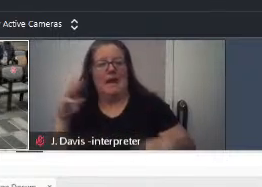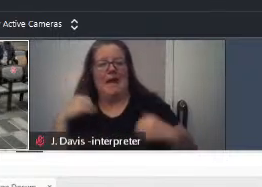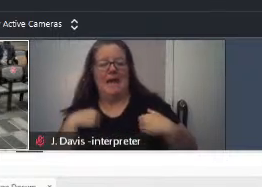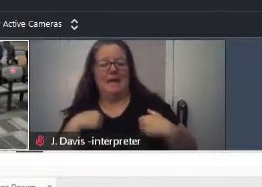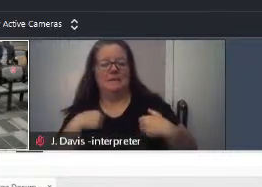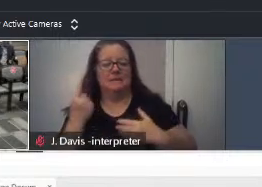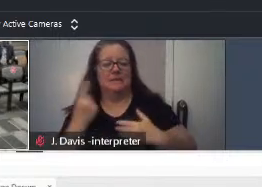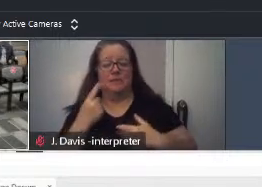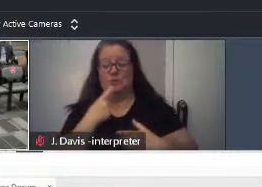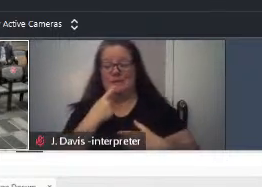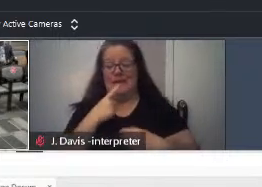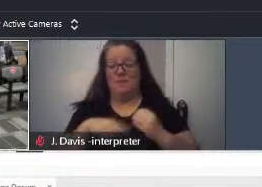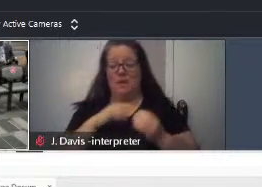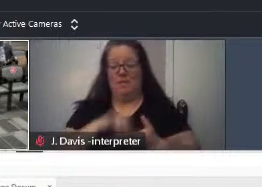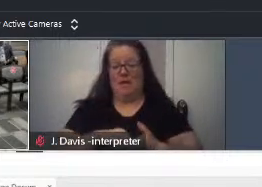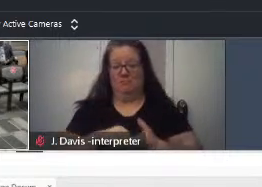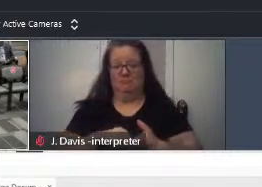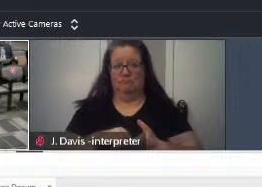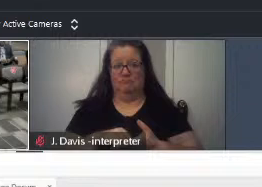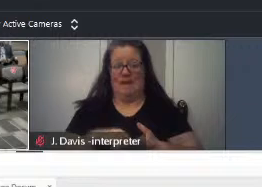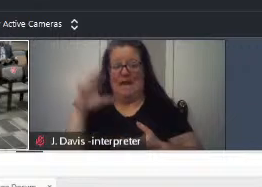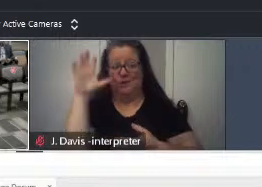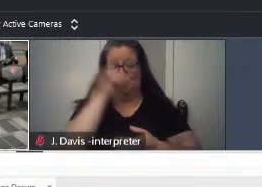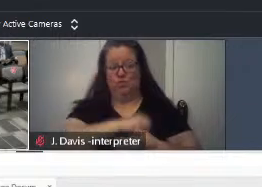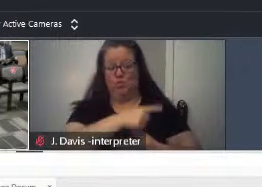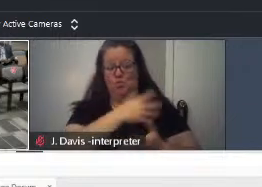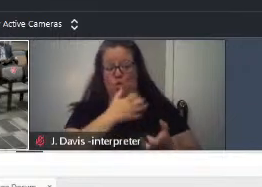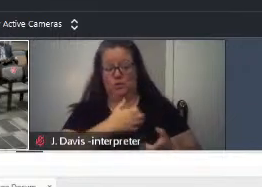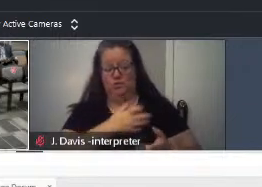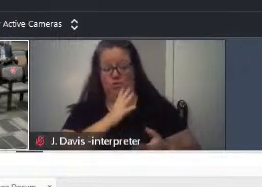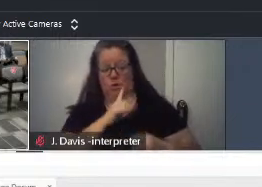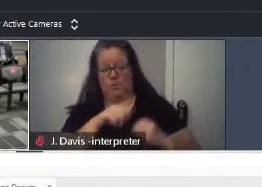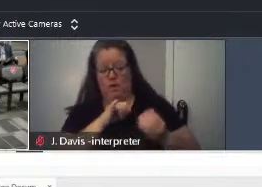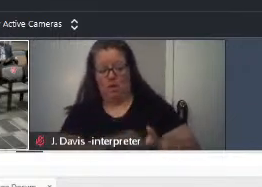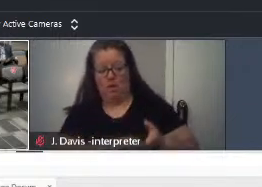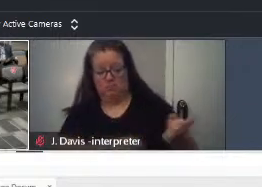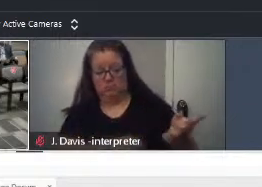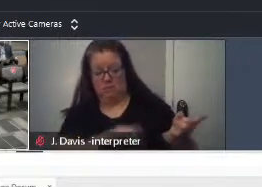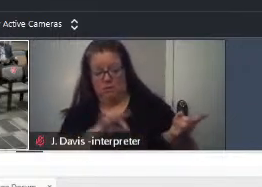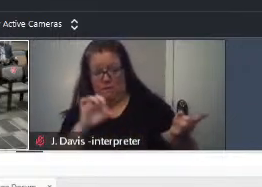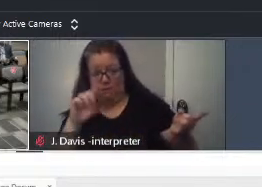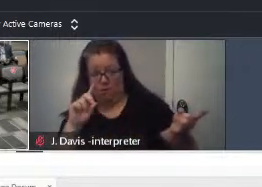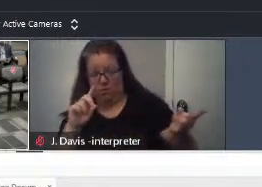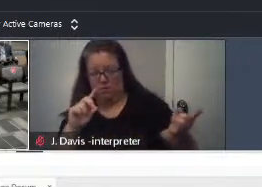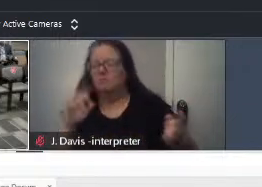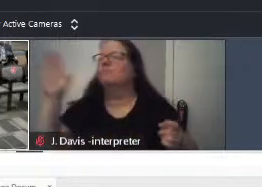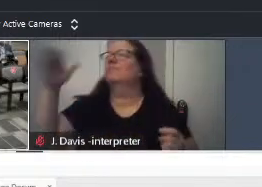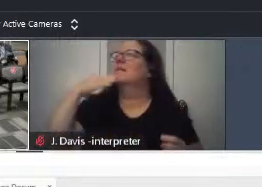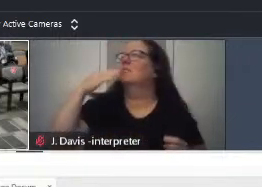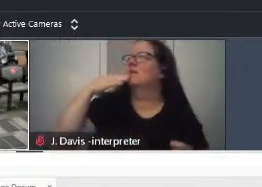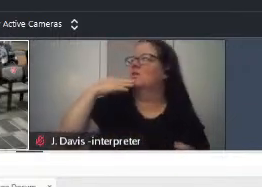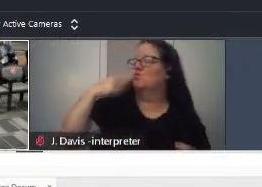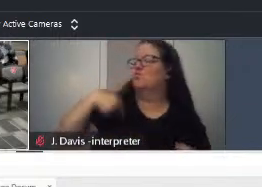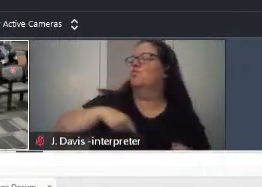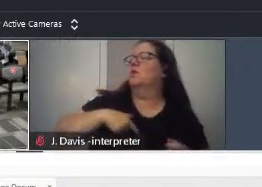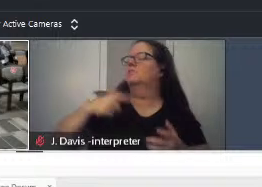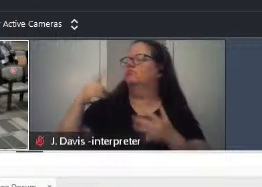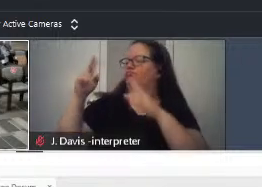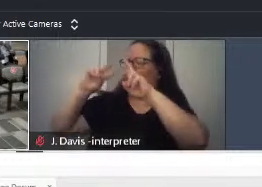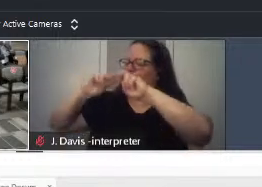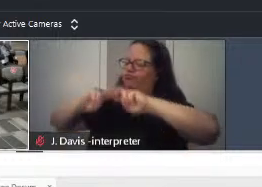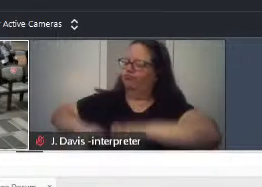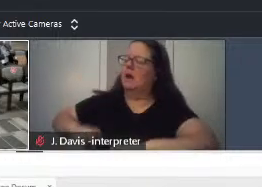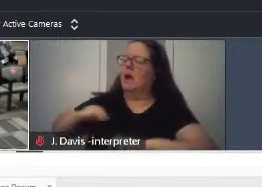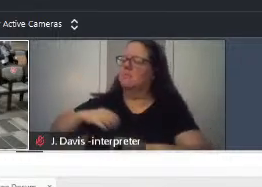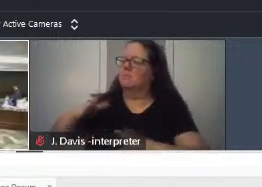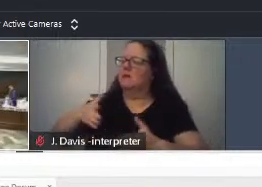item. I'm just gonna assume that he wants to speak. Councilman Ford. Thank you. They came out and we looked at everything, and I'm kind of okay